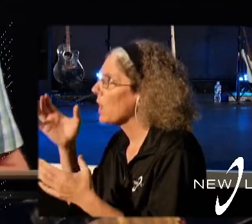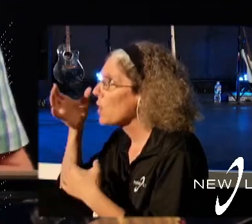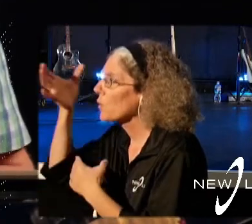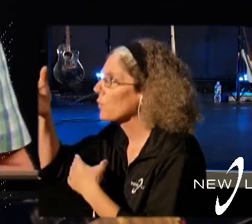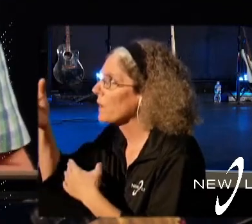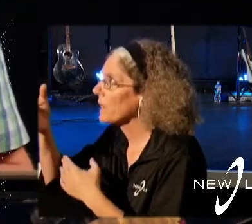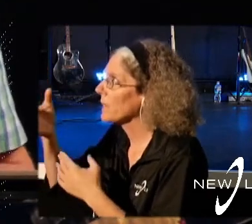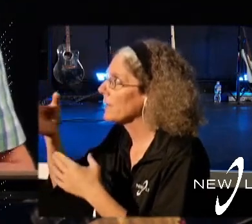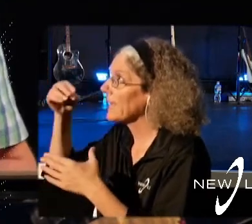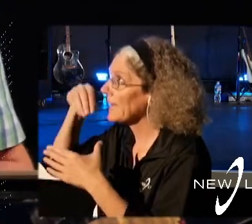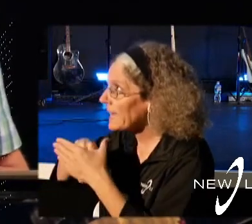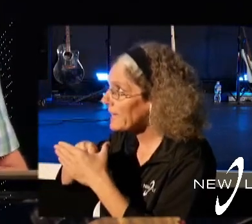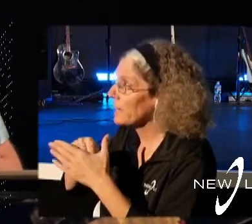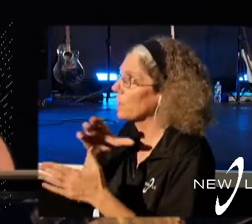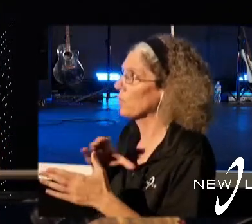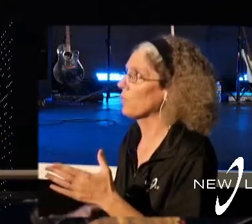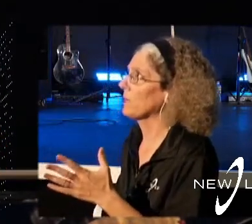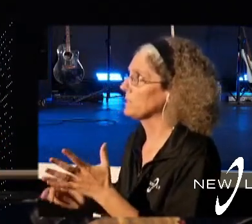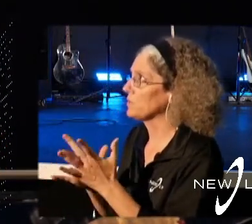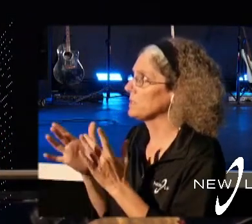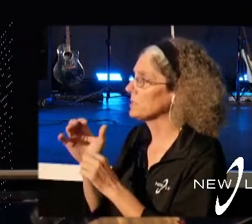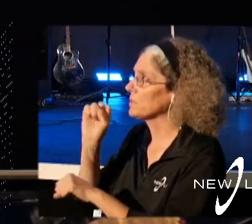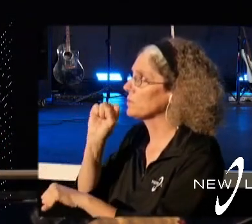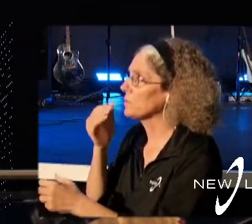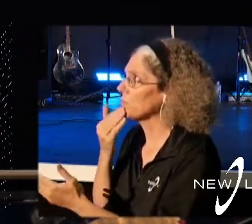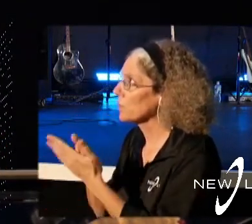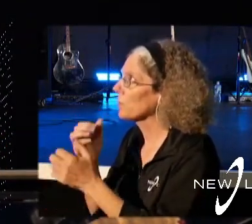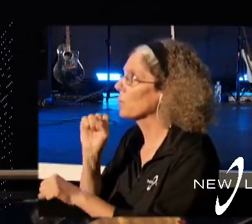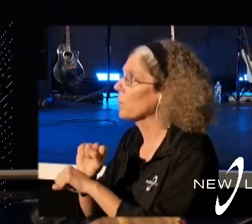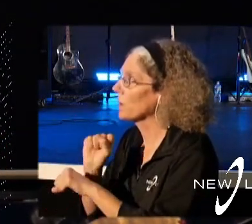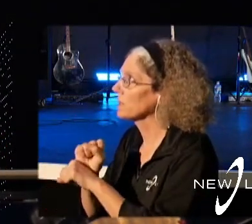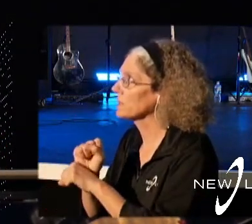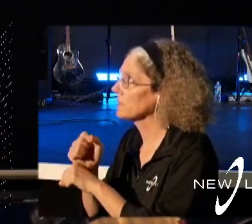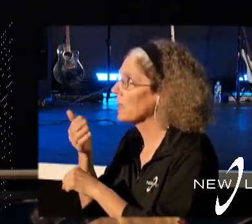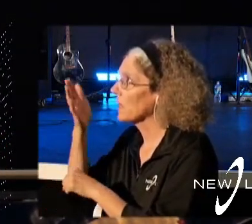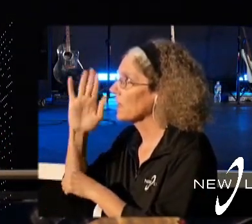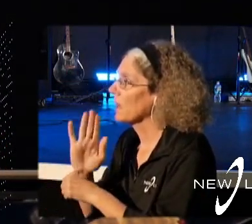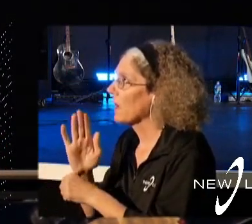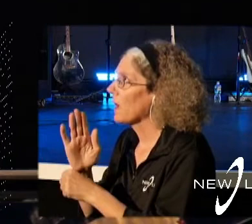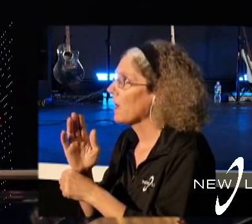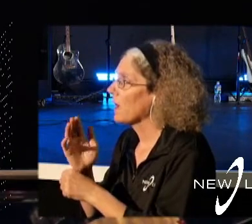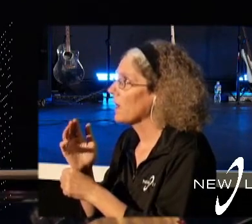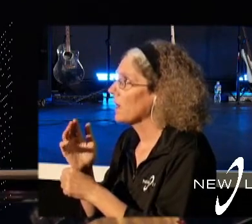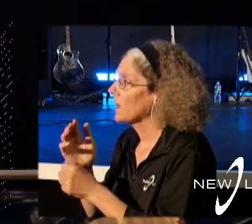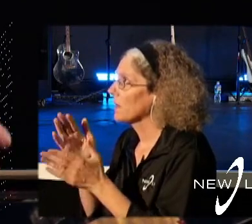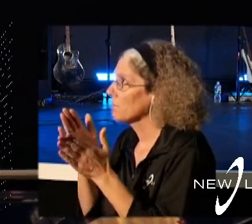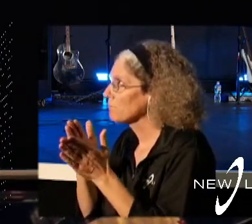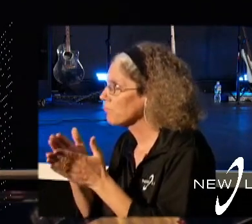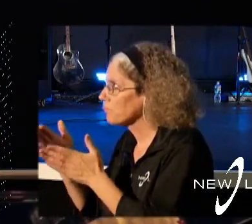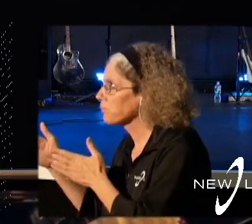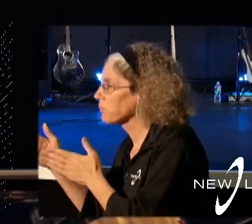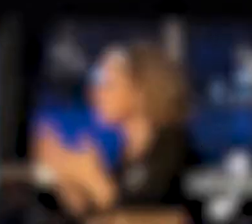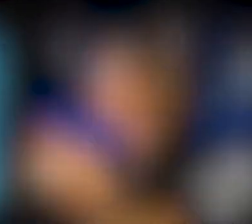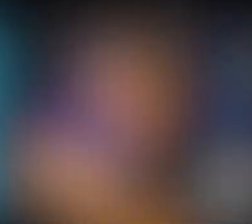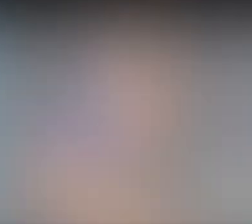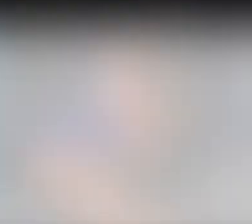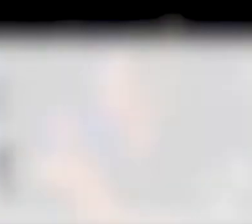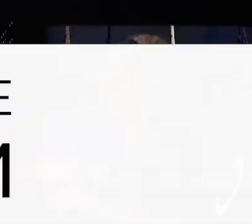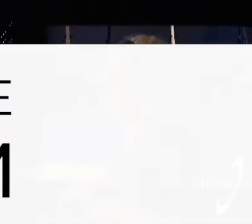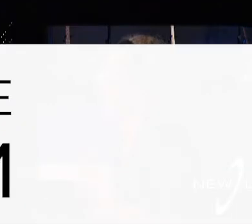created in Christ Jesus to do good works, which God prepared in advance for us to do."